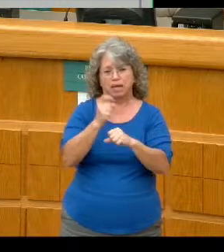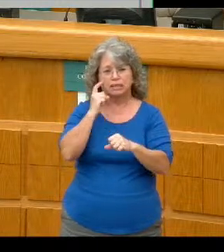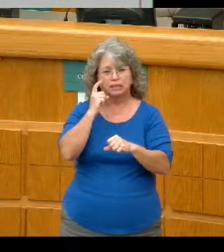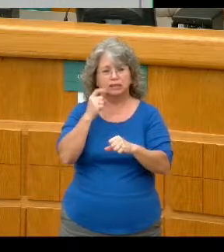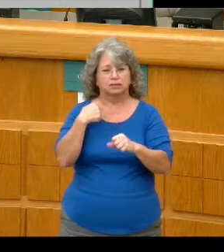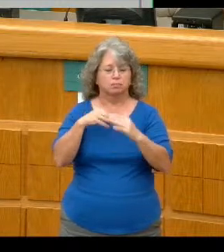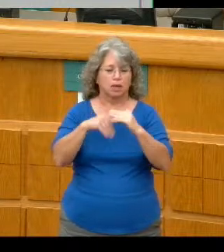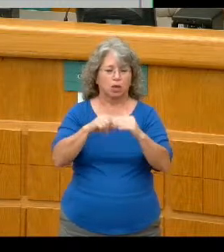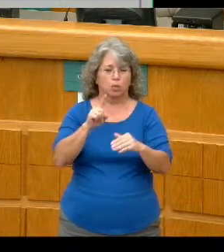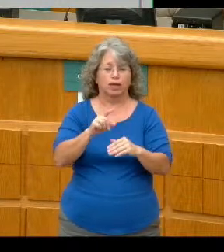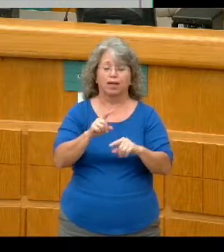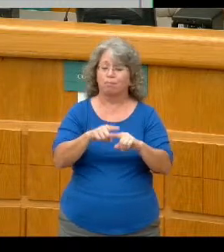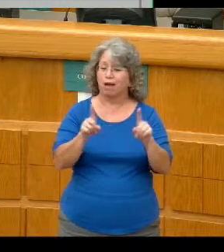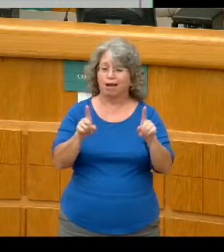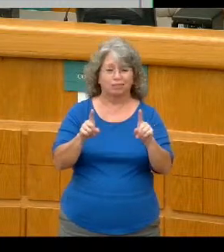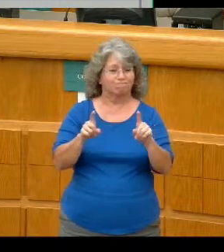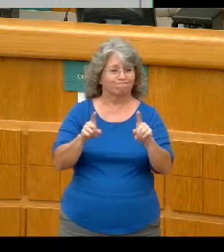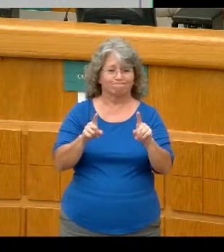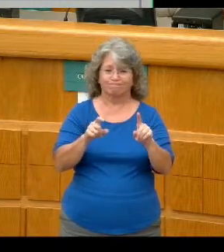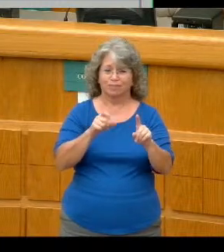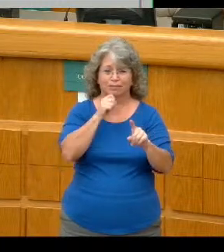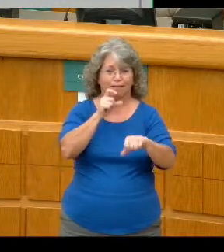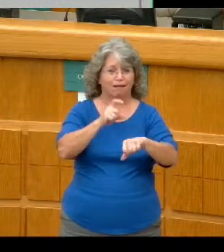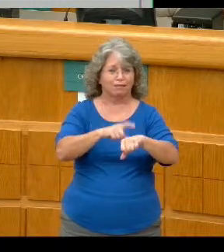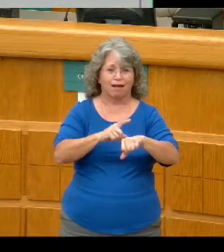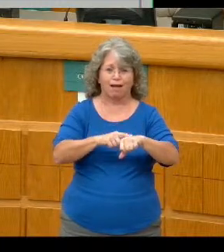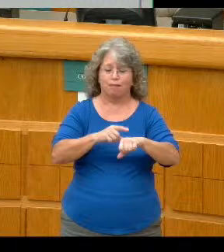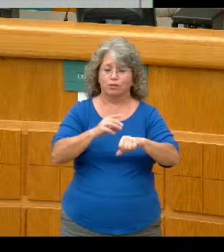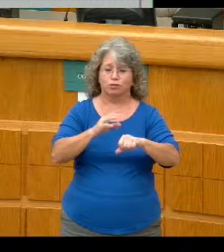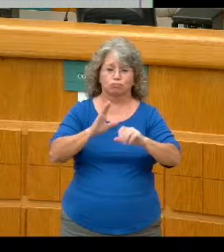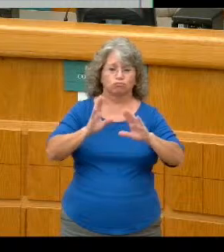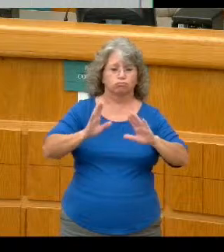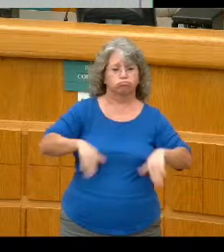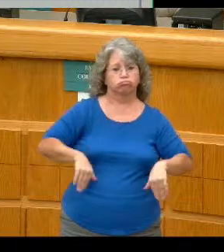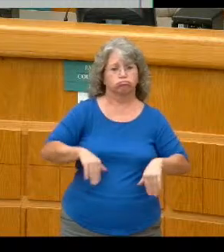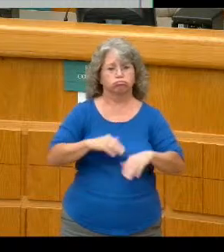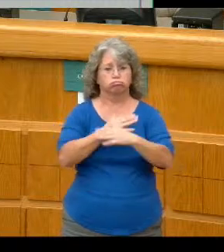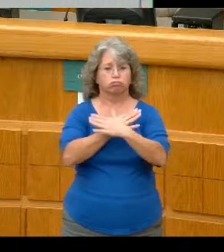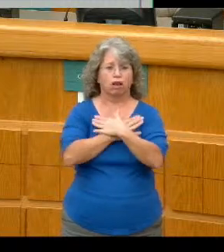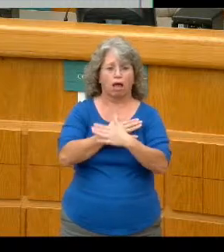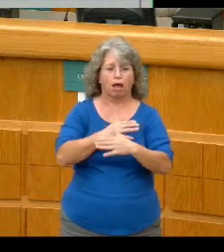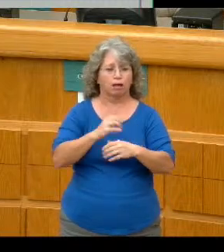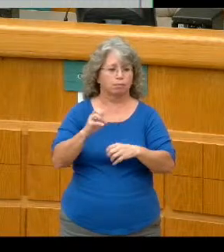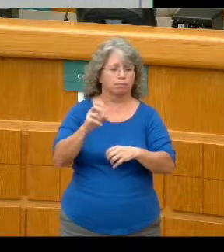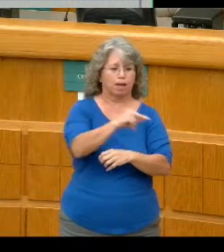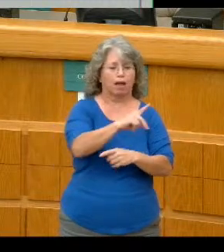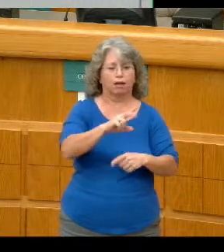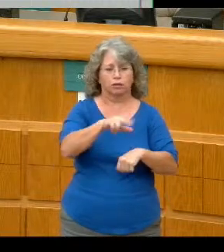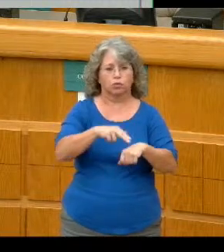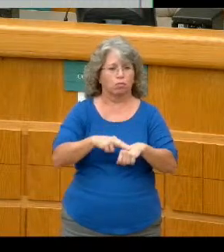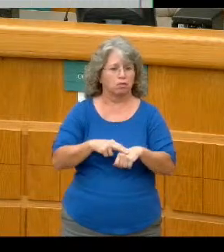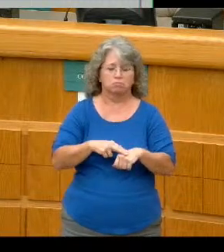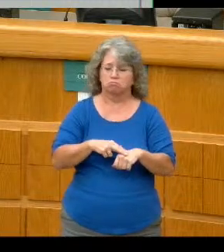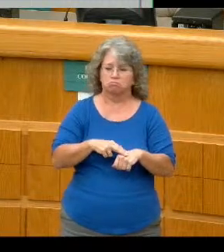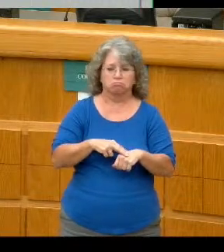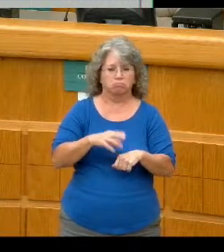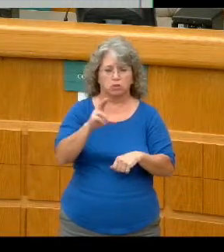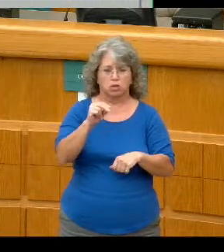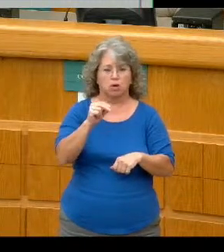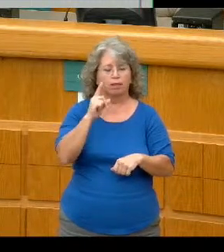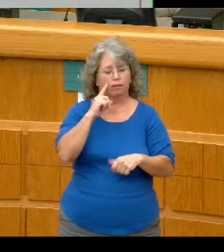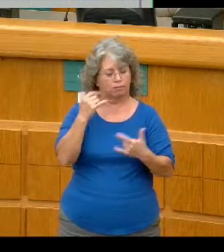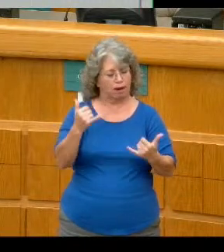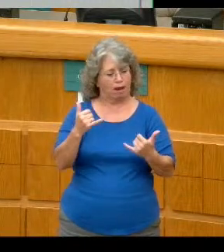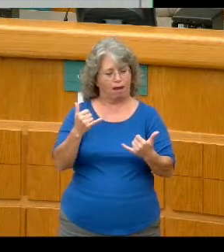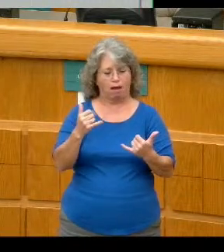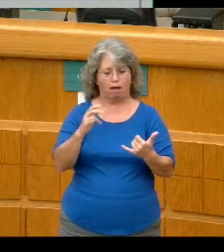1. That being said, it's not time to relax here. It's not time to try to go back to normal. I think everybody is starting to realize that we're in a new